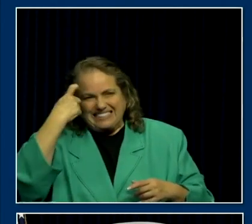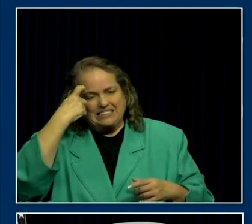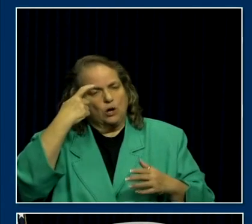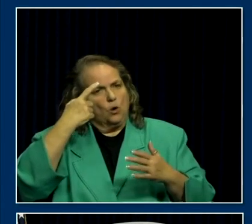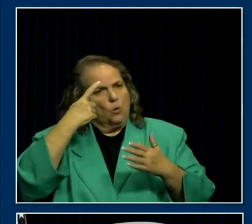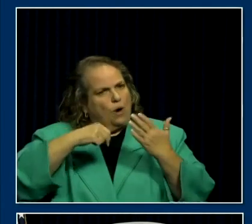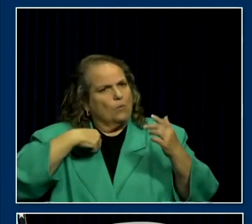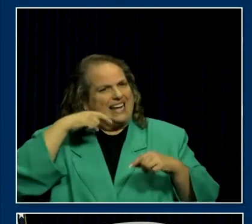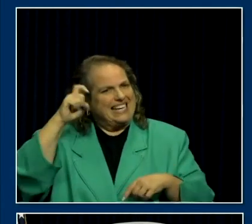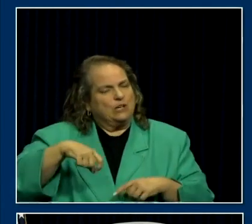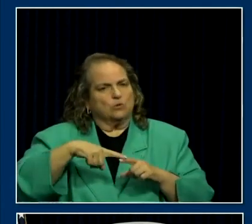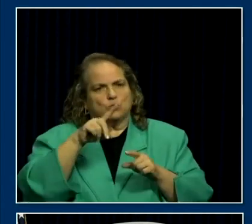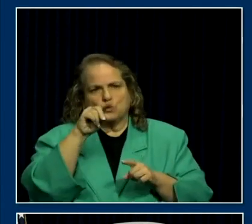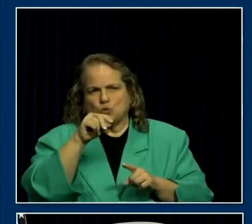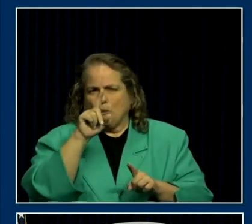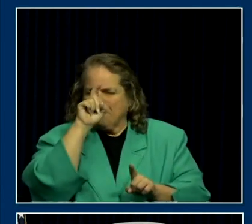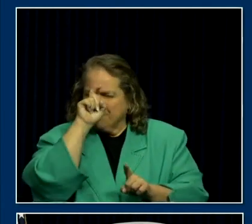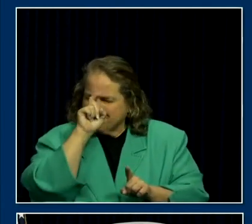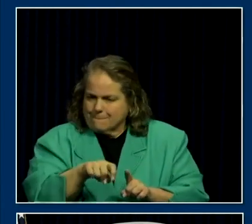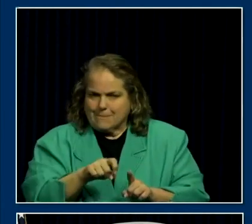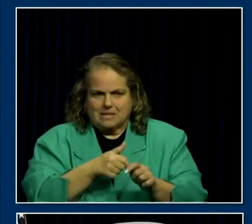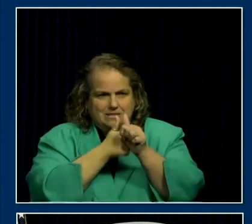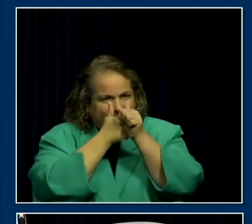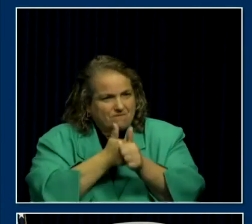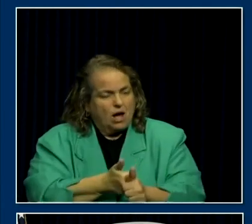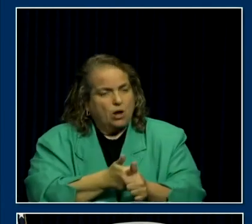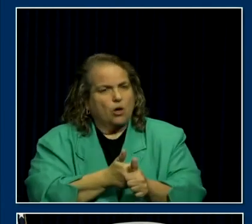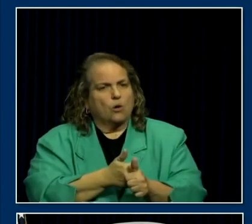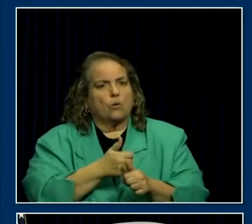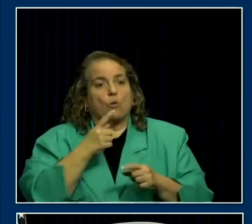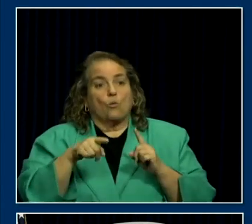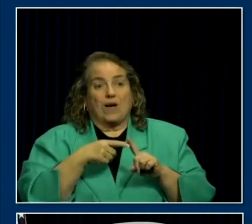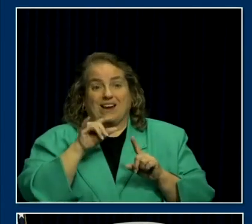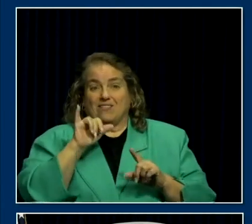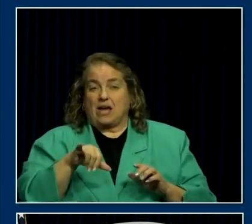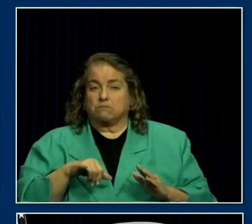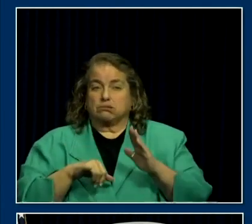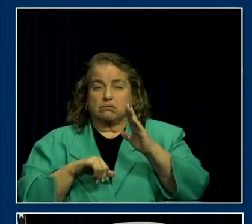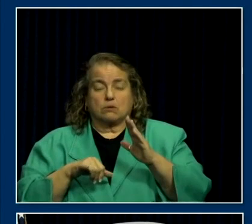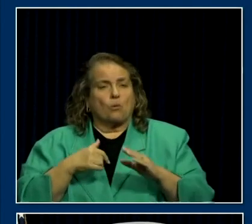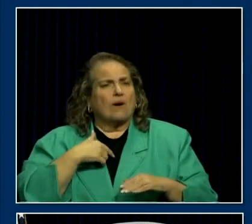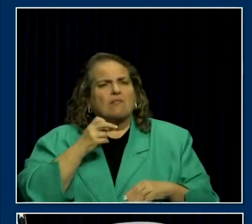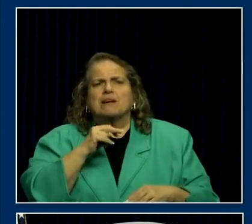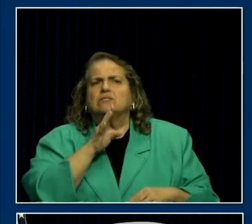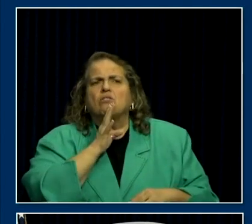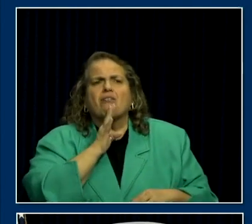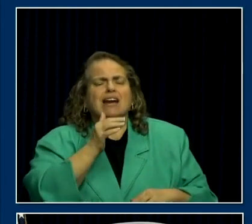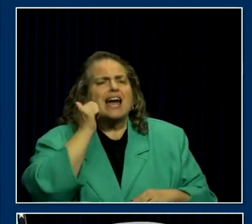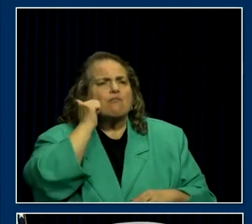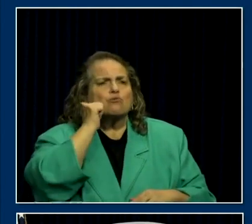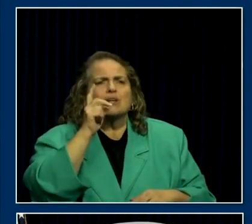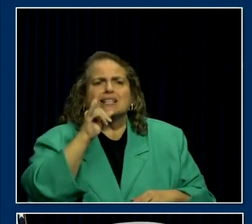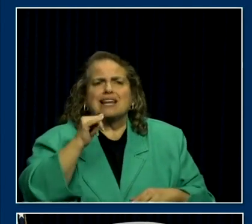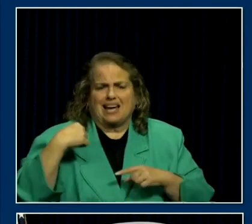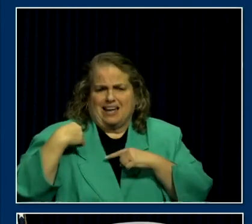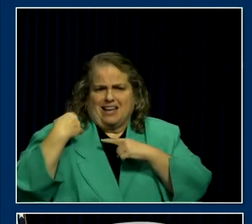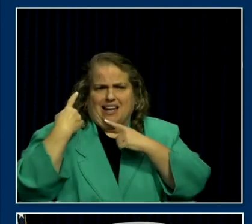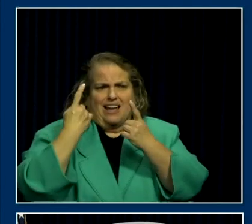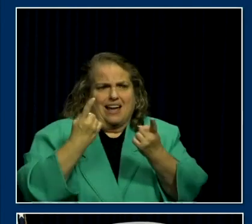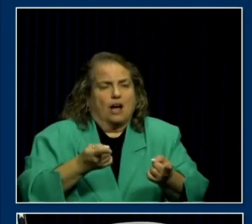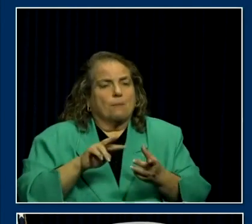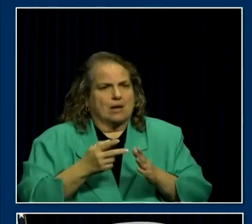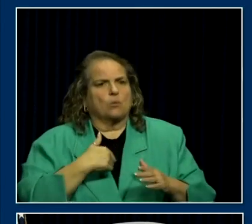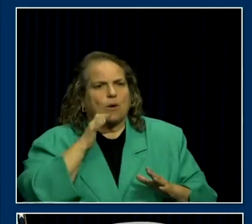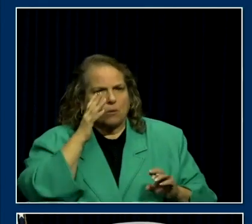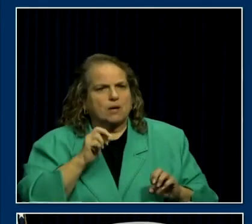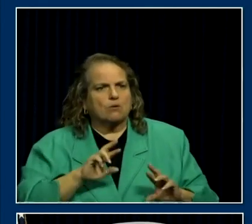increase comes, if we are ready, we've been talking about this. We've been getting together and talking about it every single day. It'll mean that there